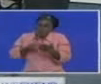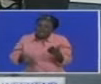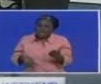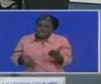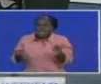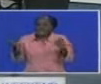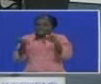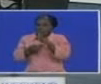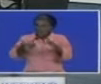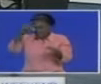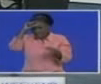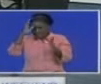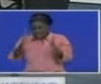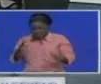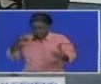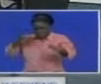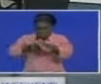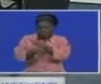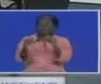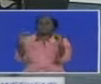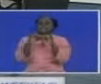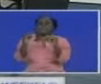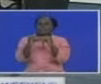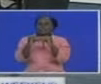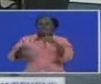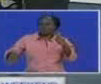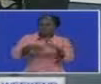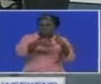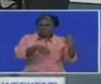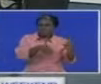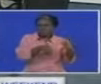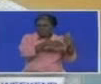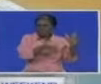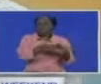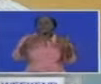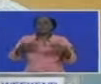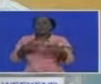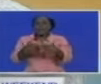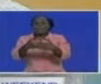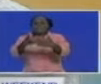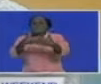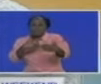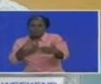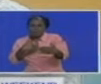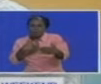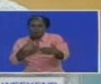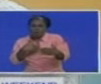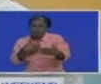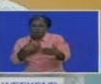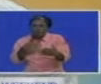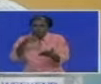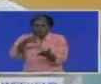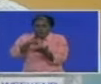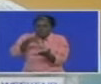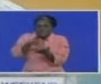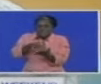deputy governor walks into a meeting and flashes out people. Yes. All right? Before we go into the context, let's say, what